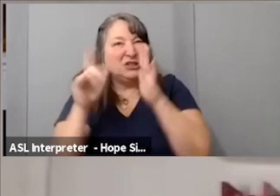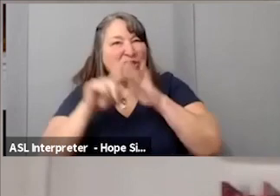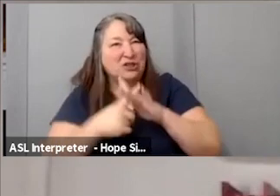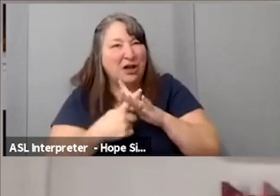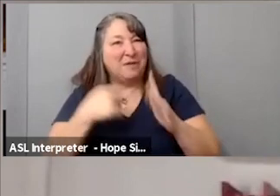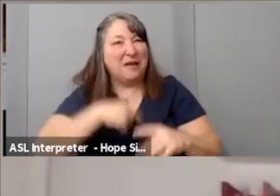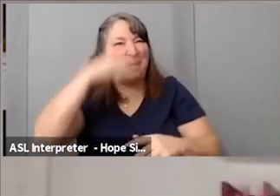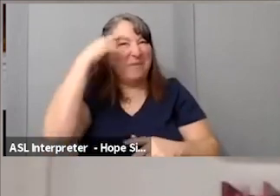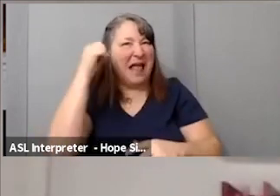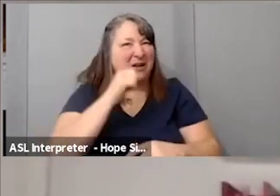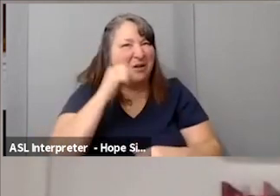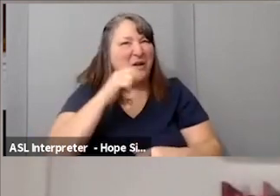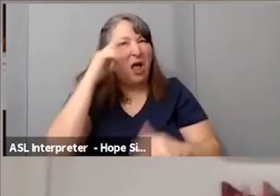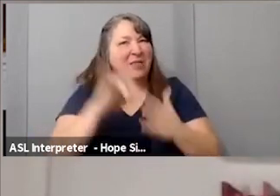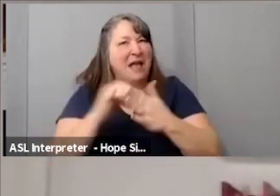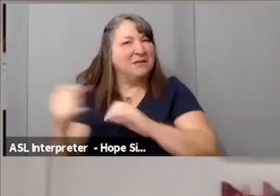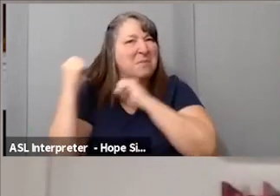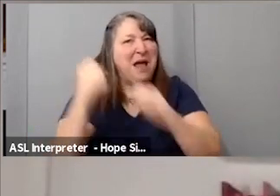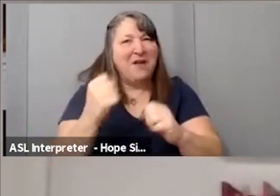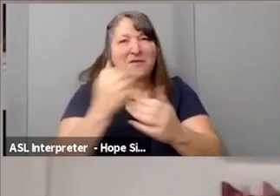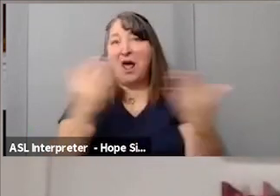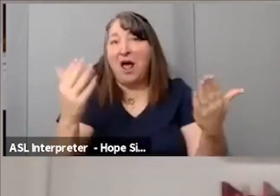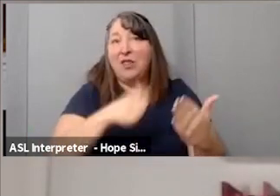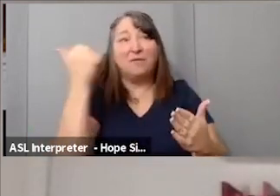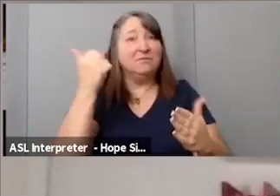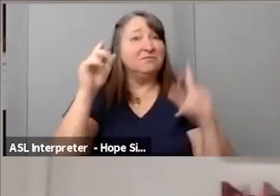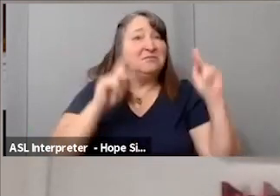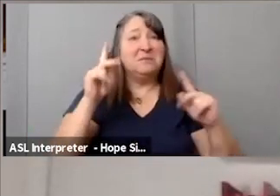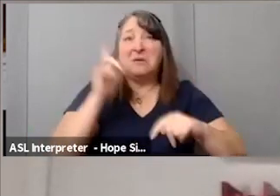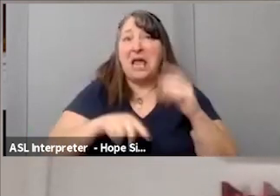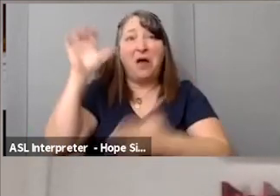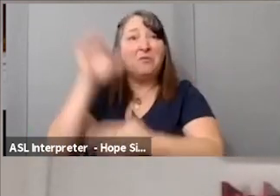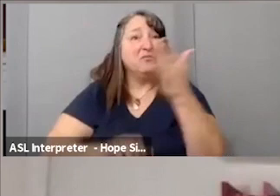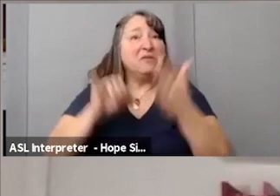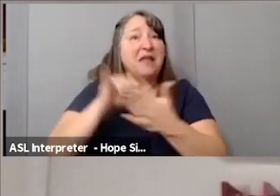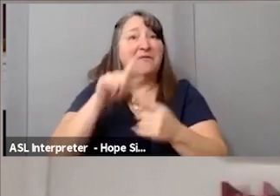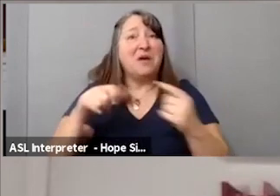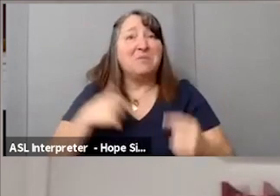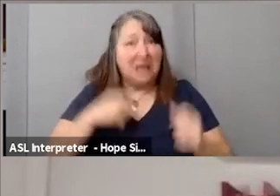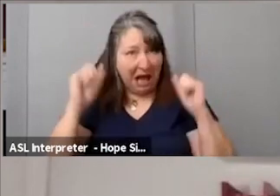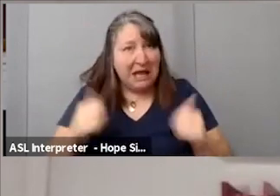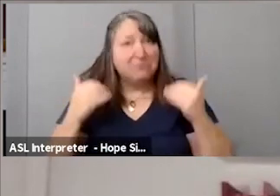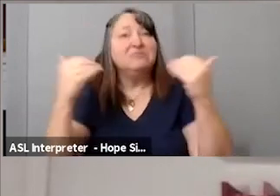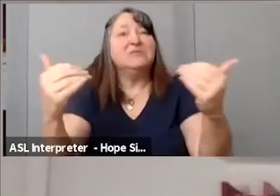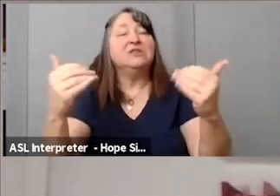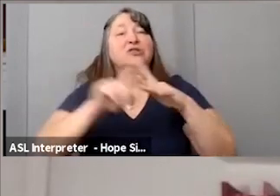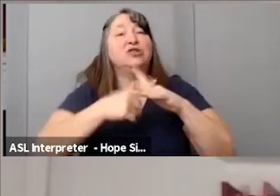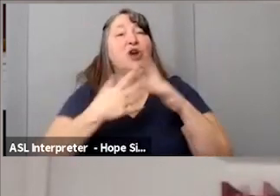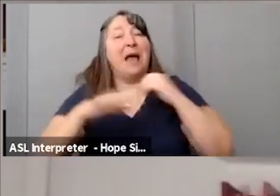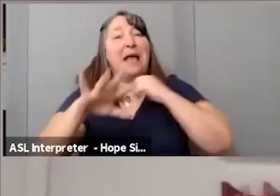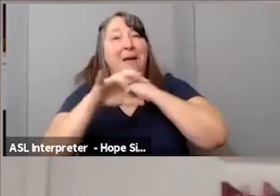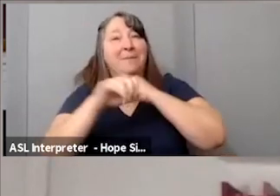a really powerful thing that other people couldn't take away from me no matter what, and I was able to use that to start the campaign. So I wanted to find